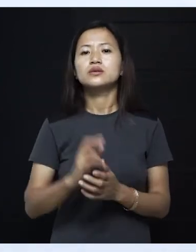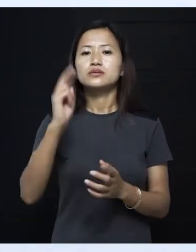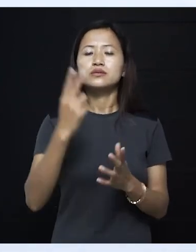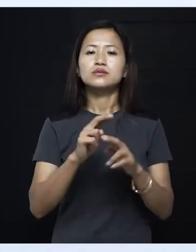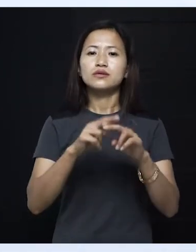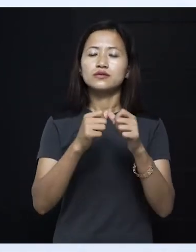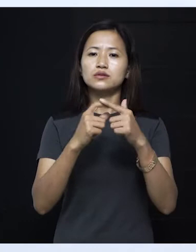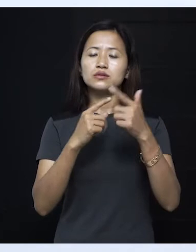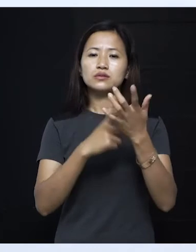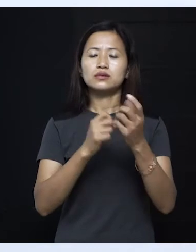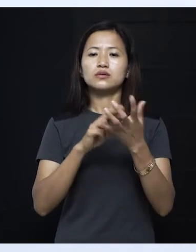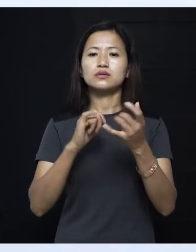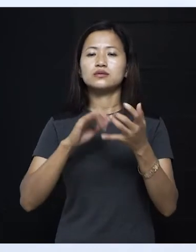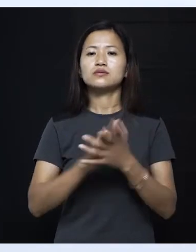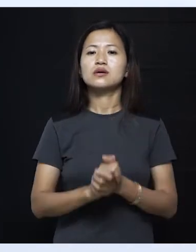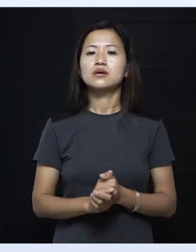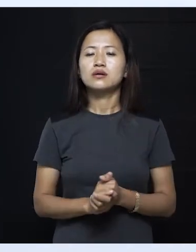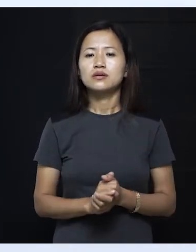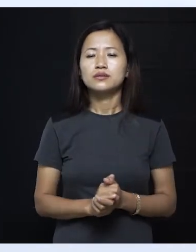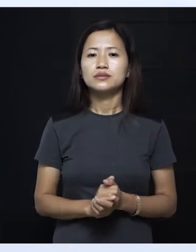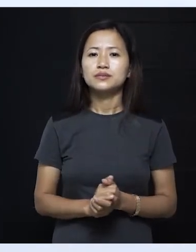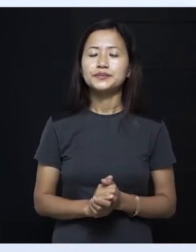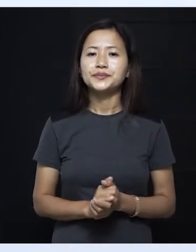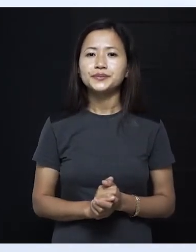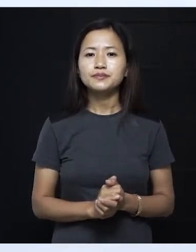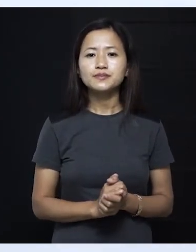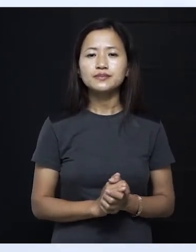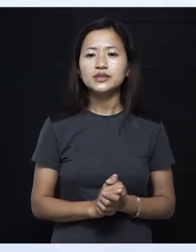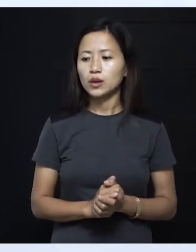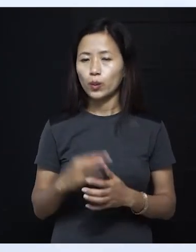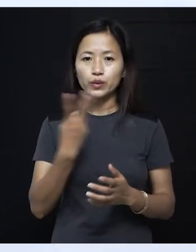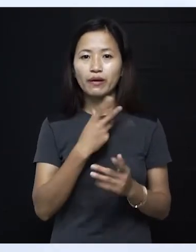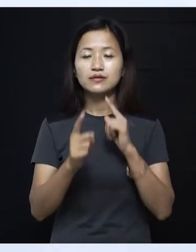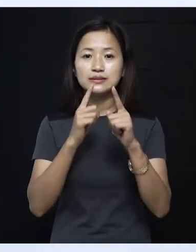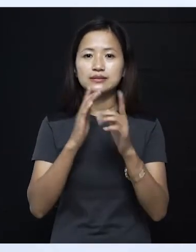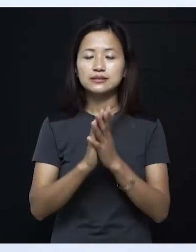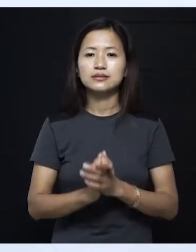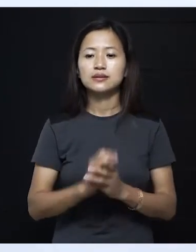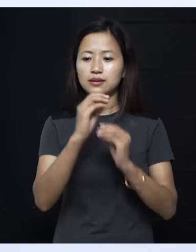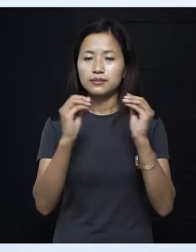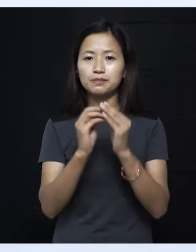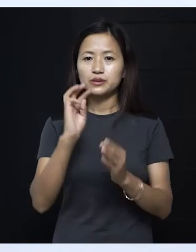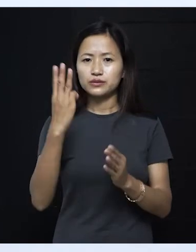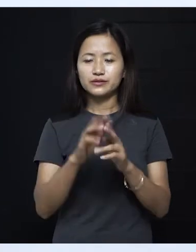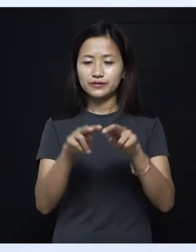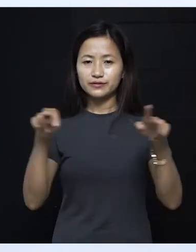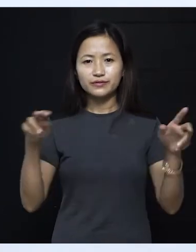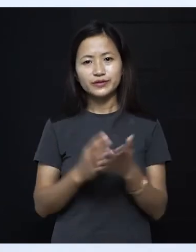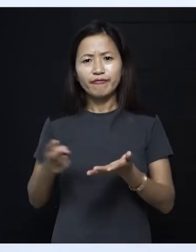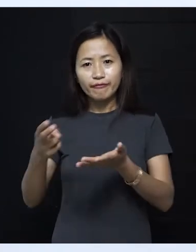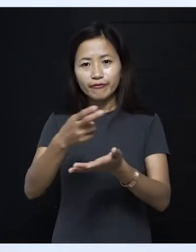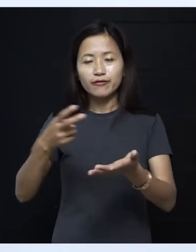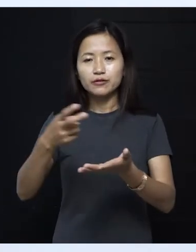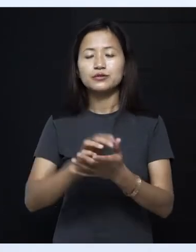two factors that agriculture depends on, okay? Then we have also discussed about the three different farmings,